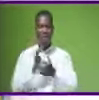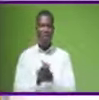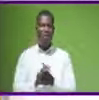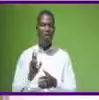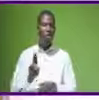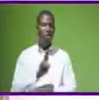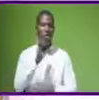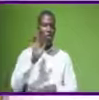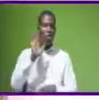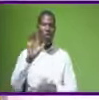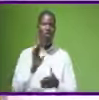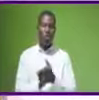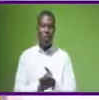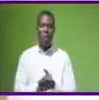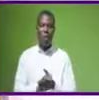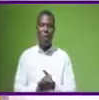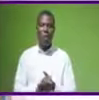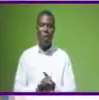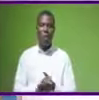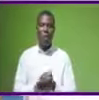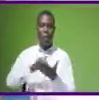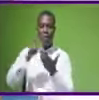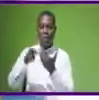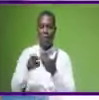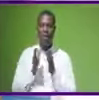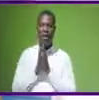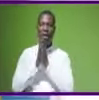fa bisa masem